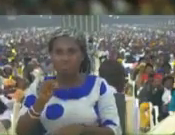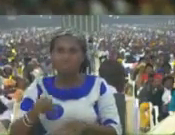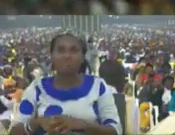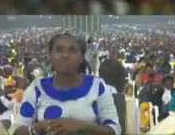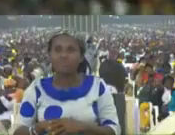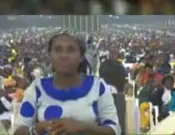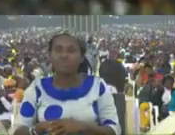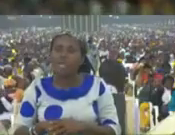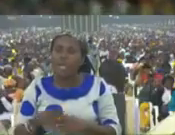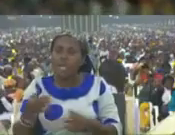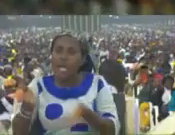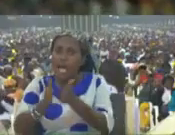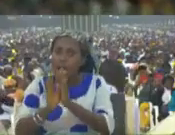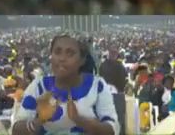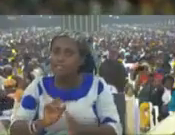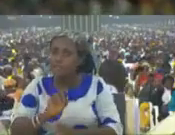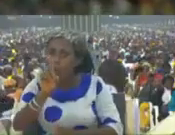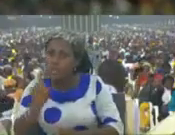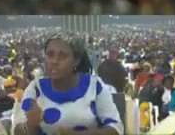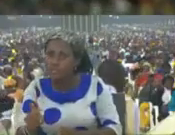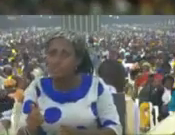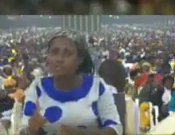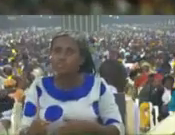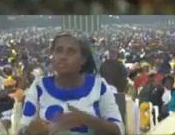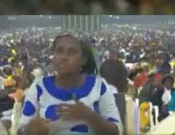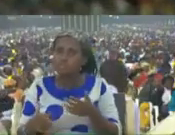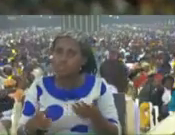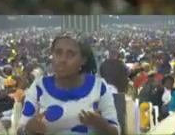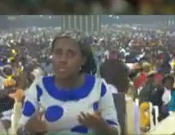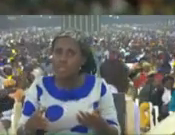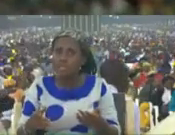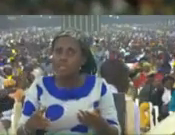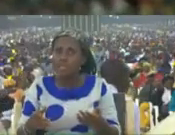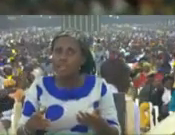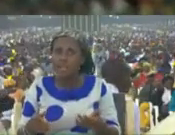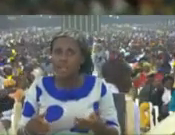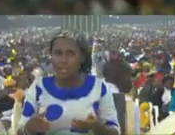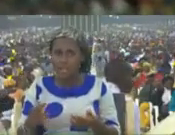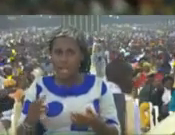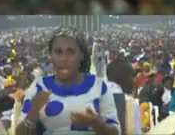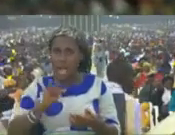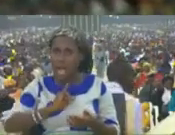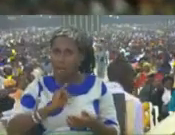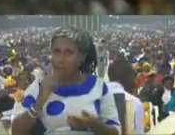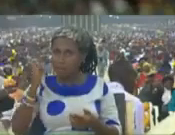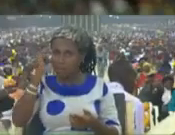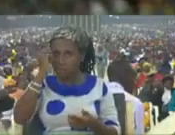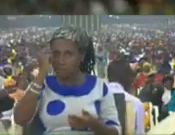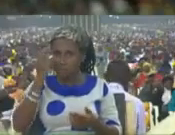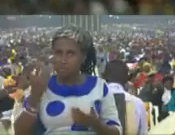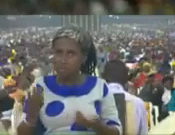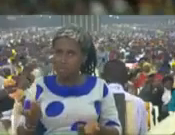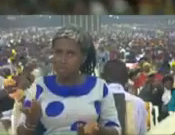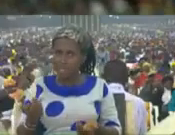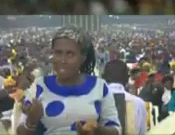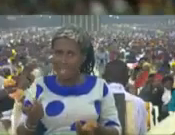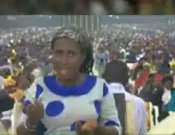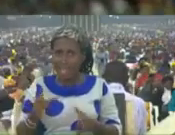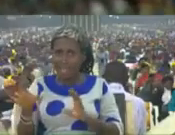And they asked me all the questions they wanted to ask. And I was wondering, do they know